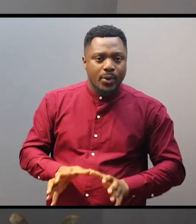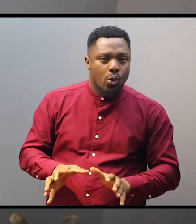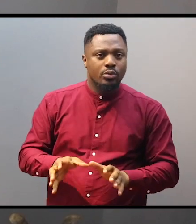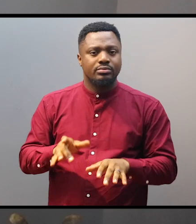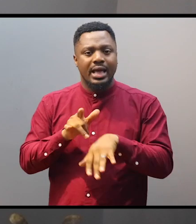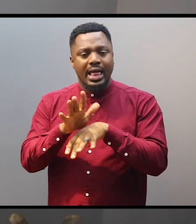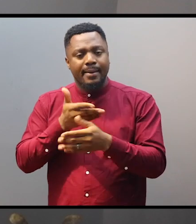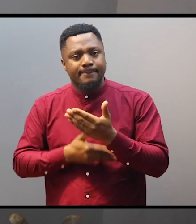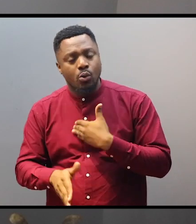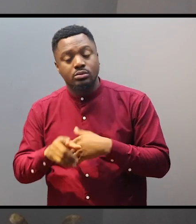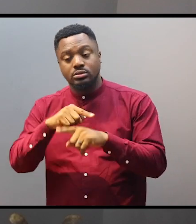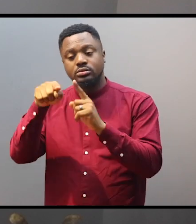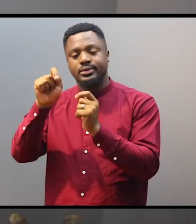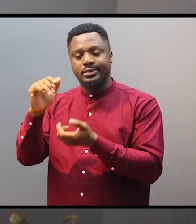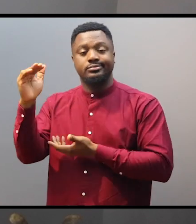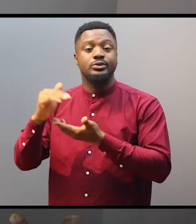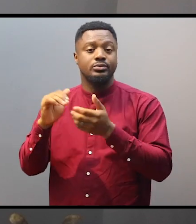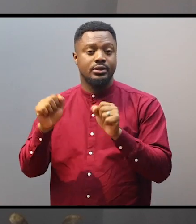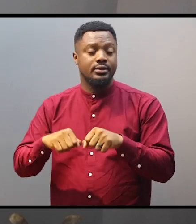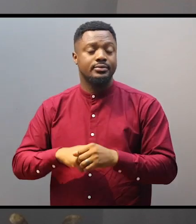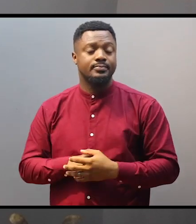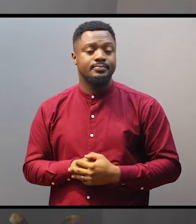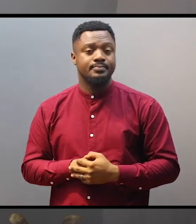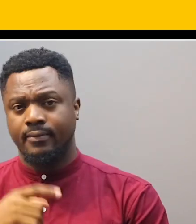delivery, early childhood can be modified.